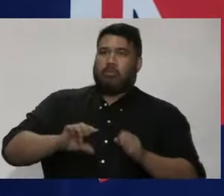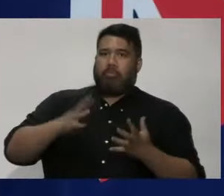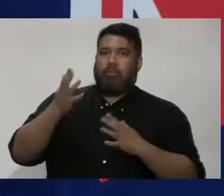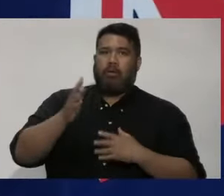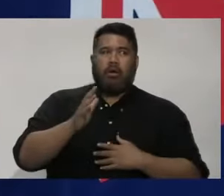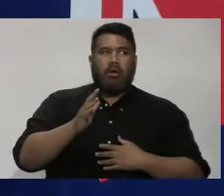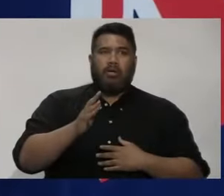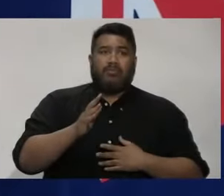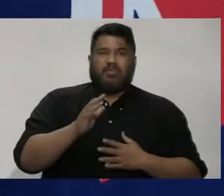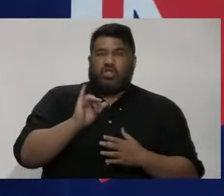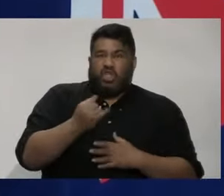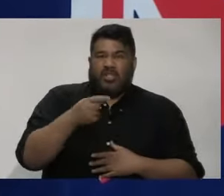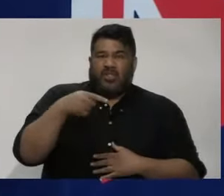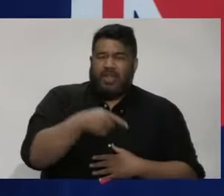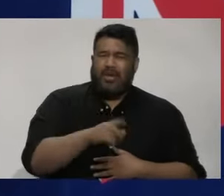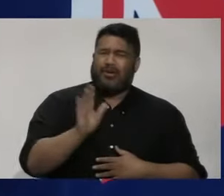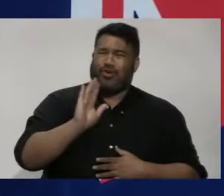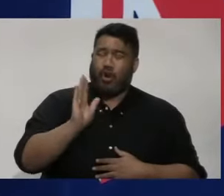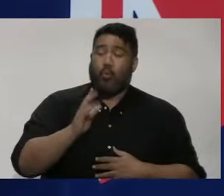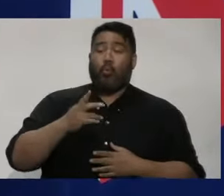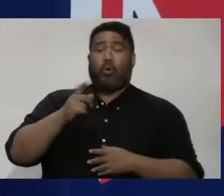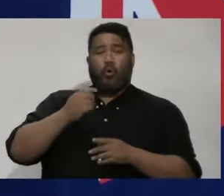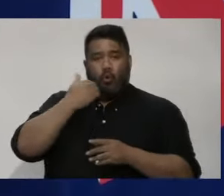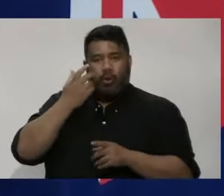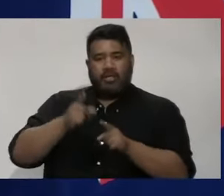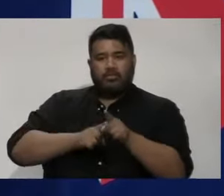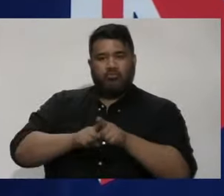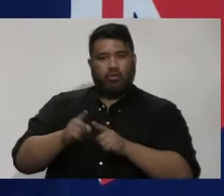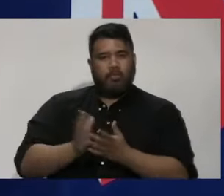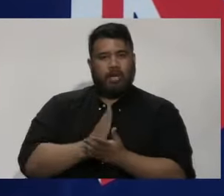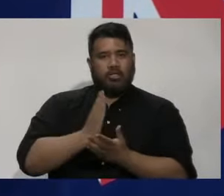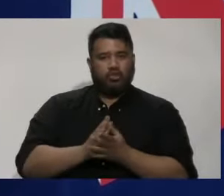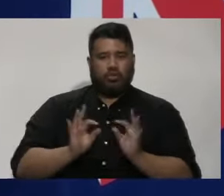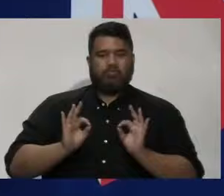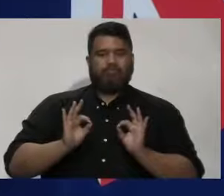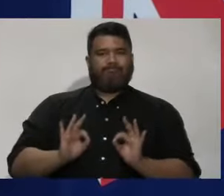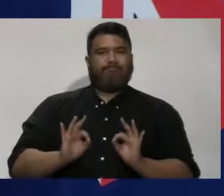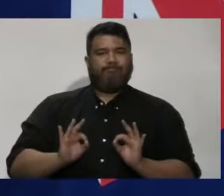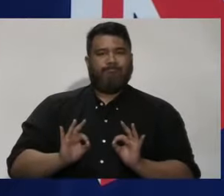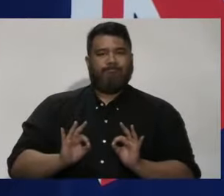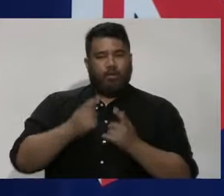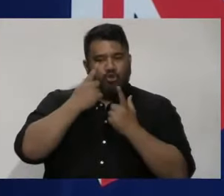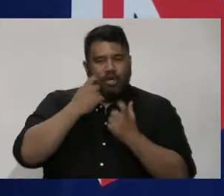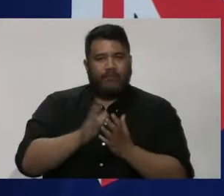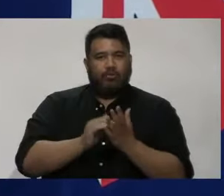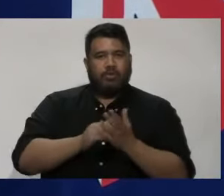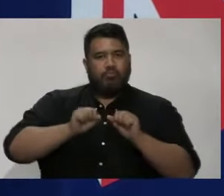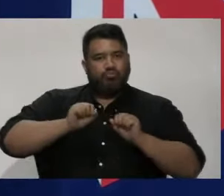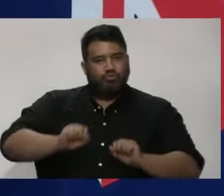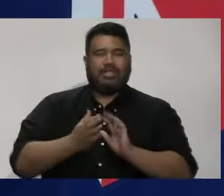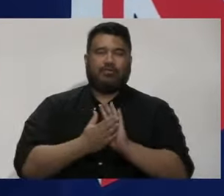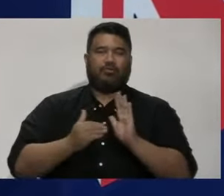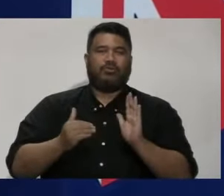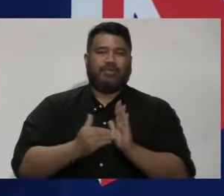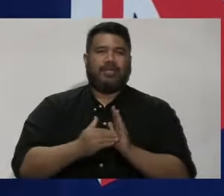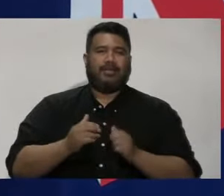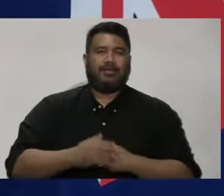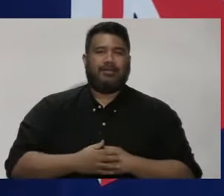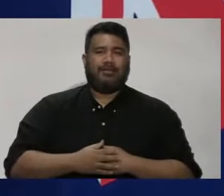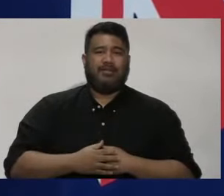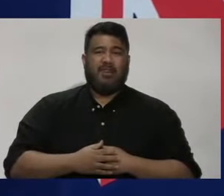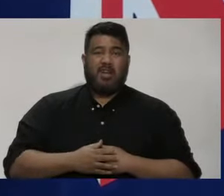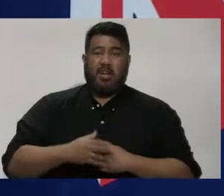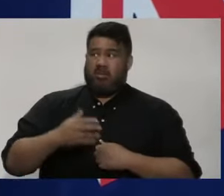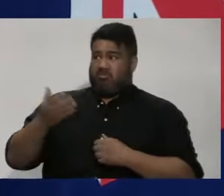can do to tighten up New Zealand's protections. To date, despite comprehensive testing at the border,